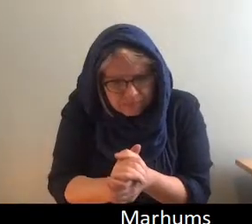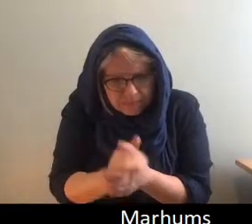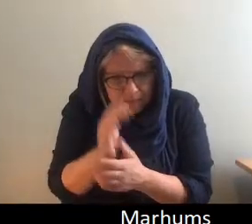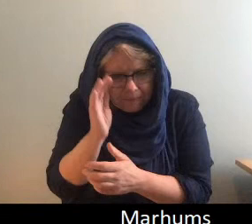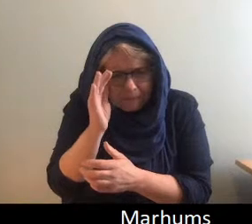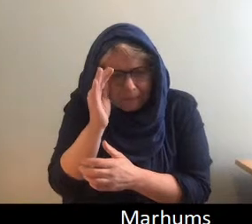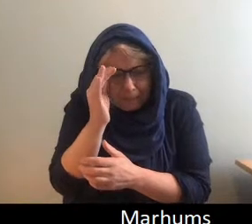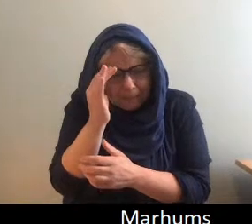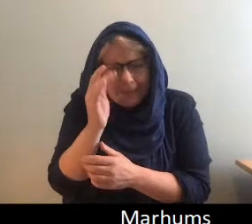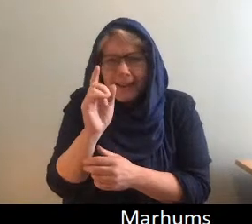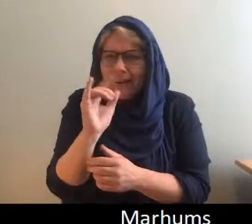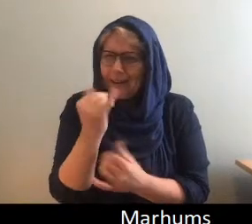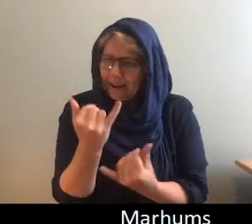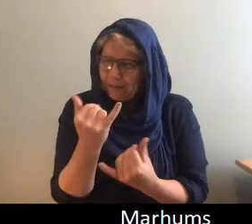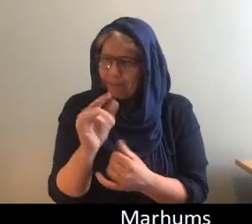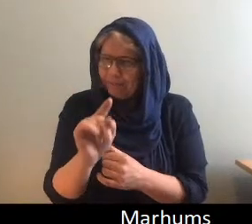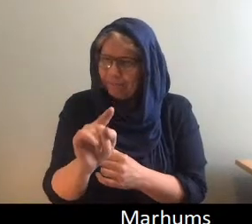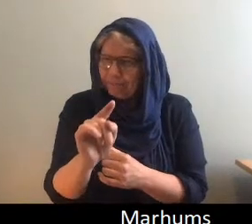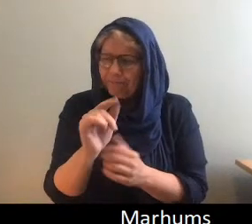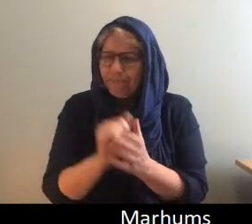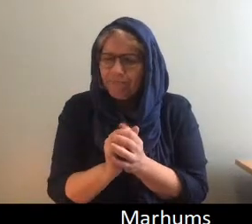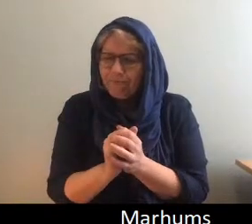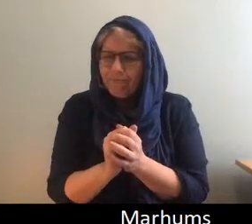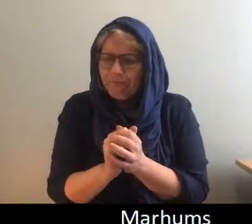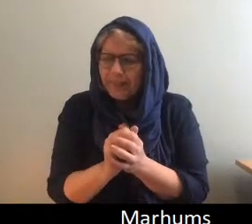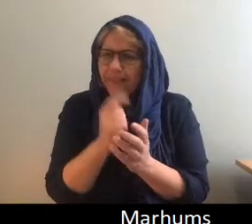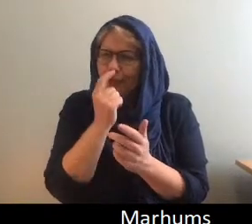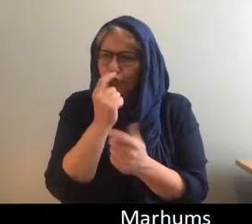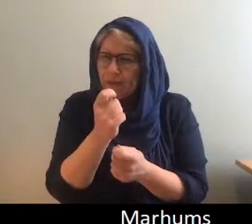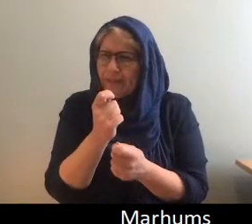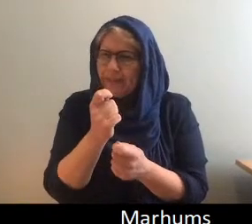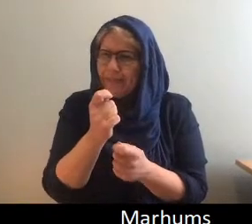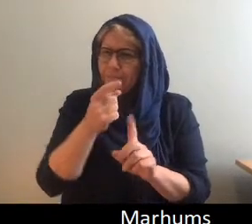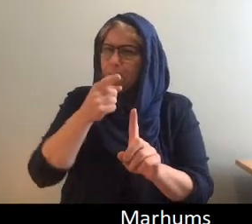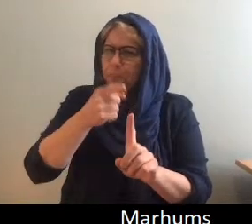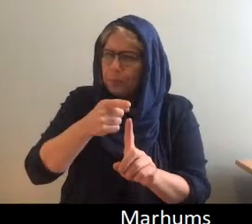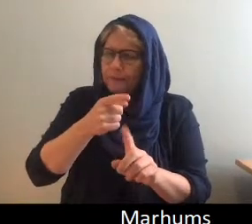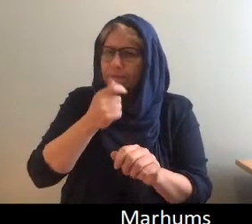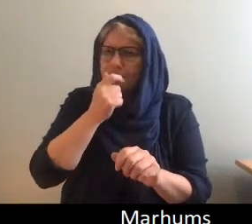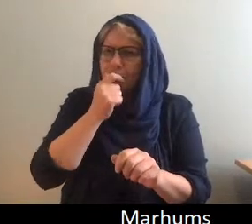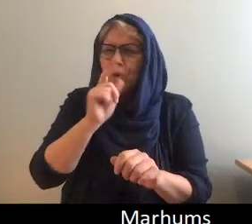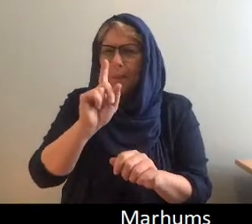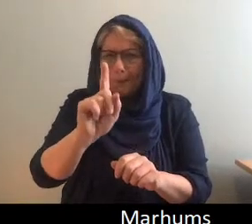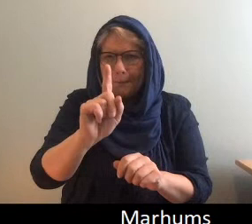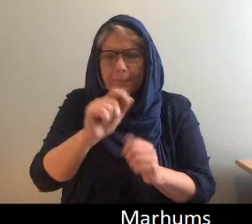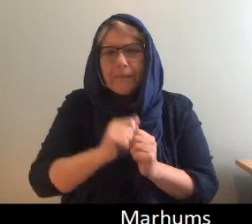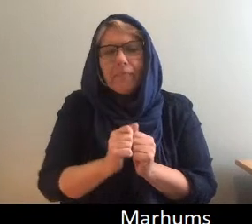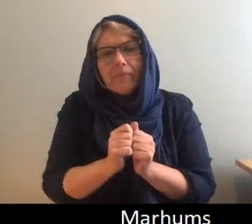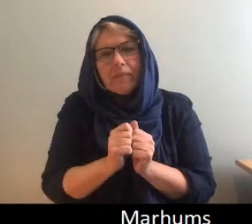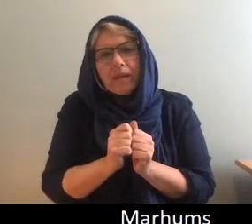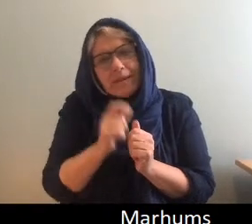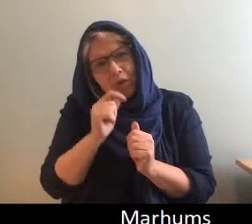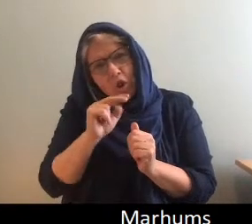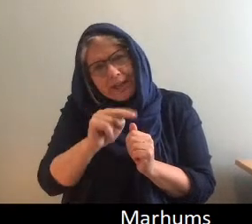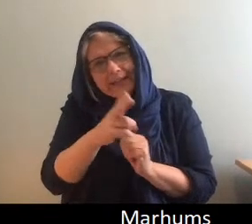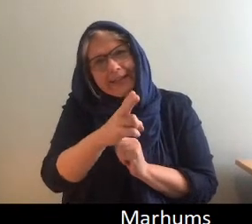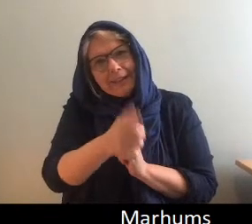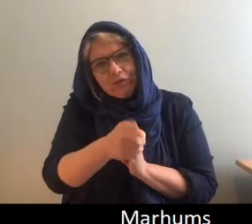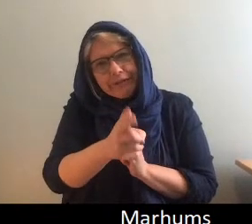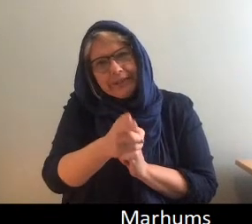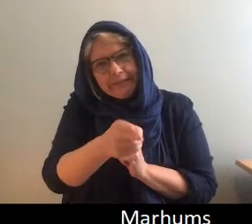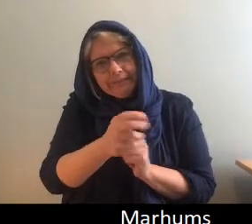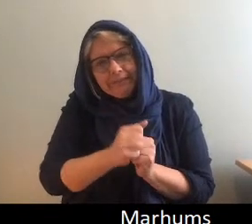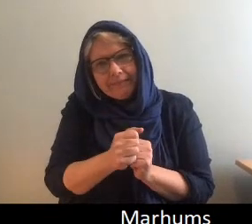by verse, chapter by chapter, over 13 years in Makkah and 10 years in Medina. So 23 years, the Quran